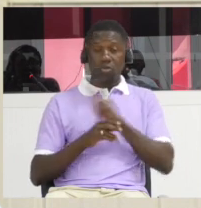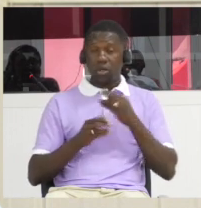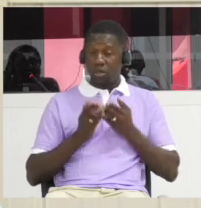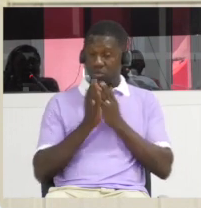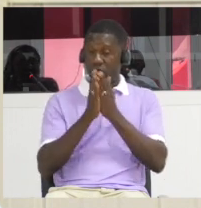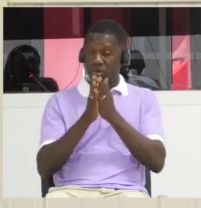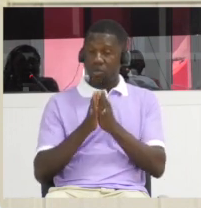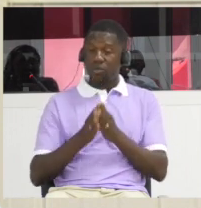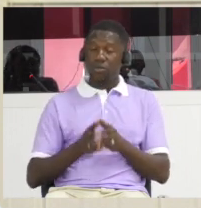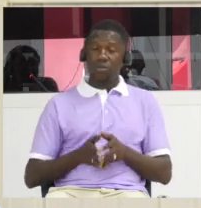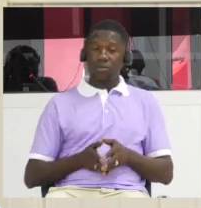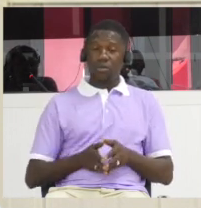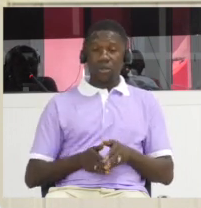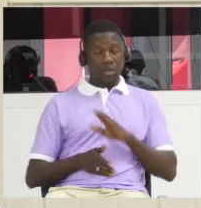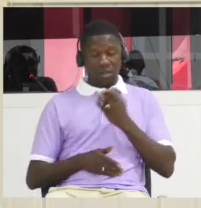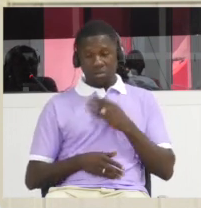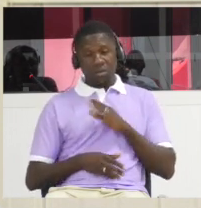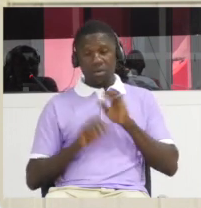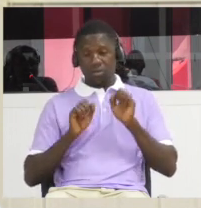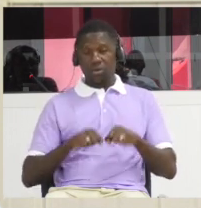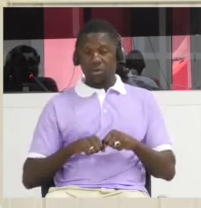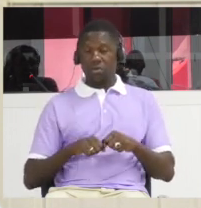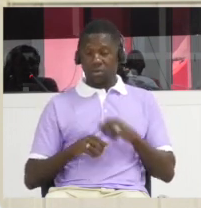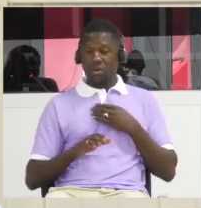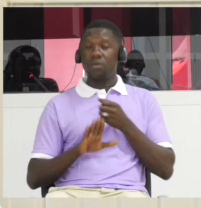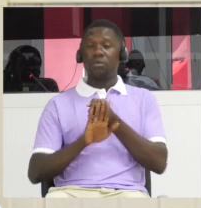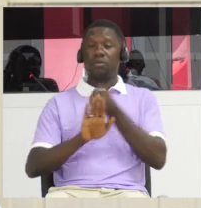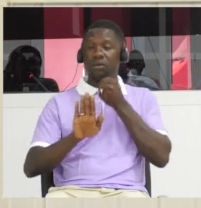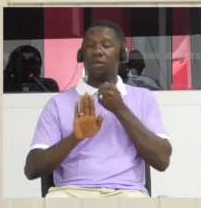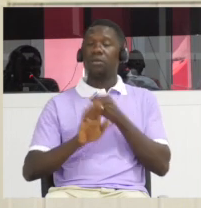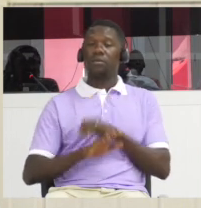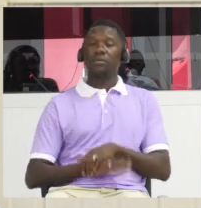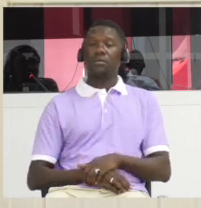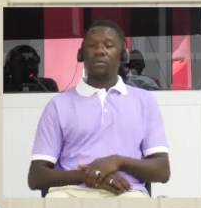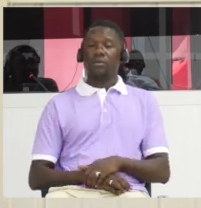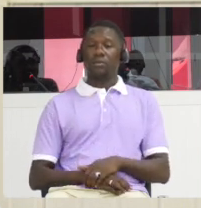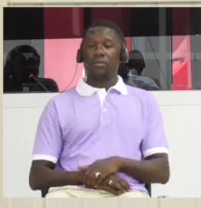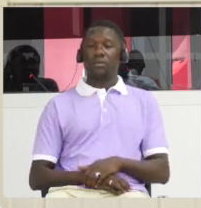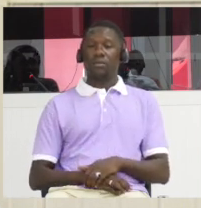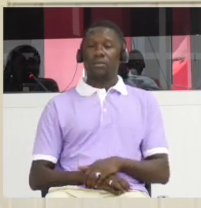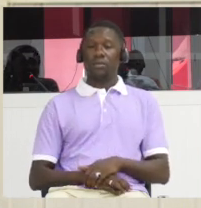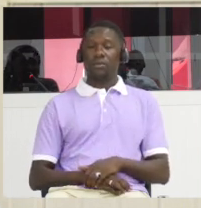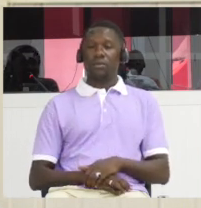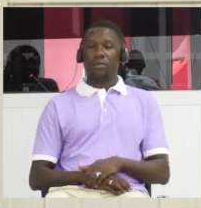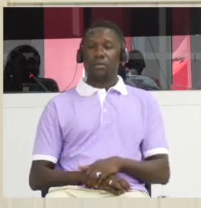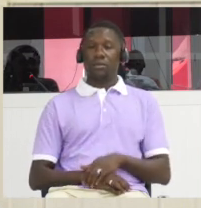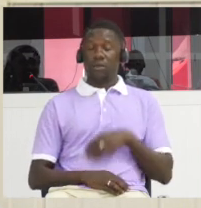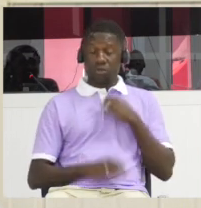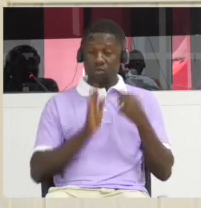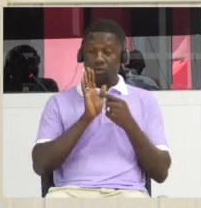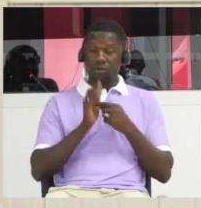then, you know, it might have been prevented. The show of force by the Americans coming out to State